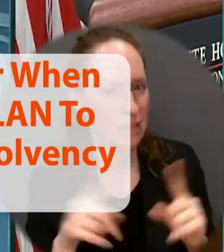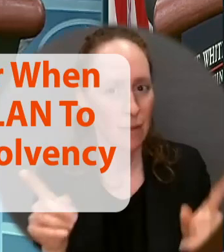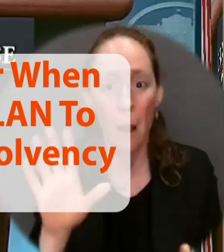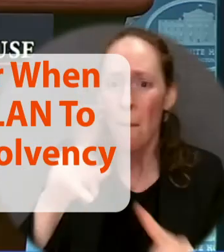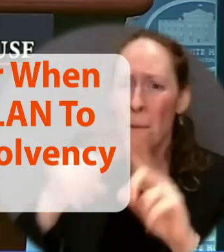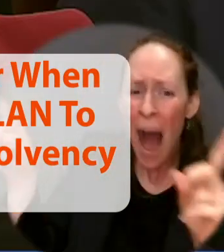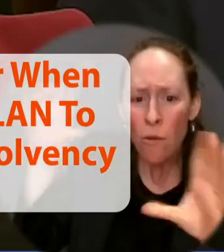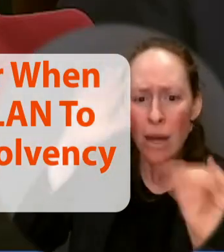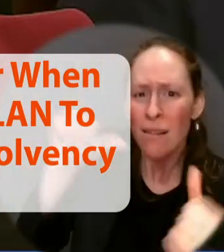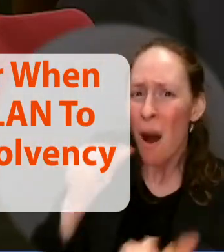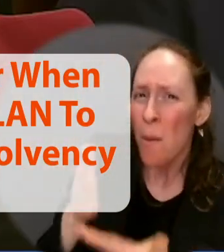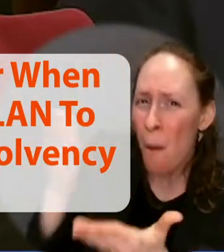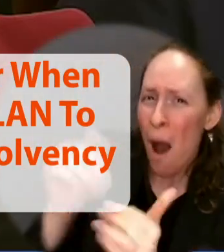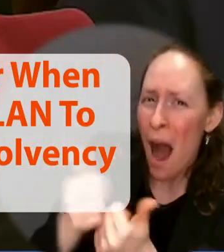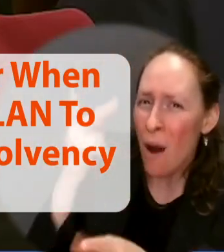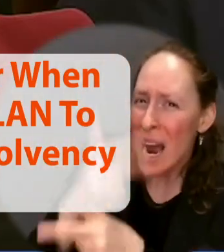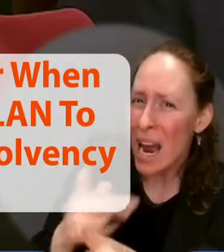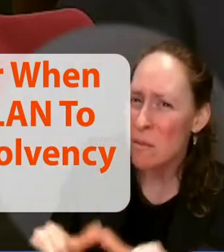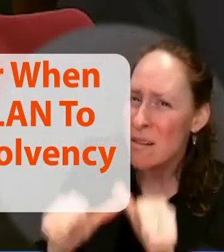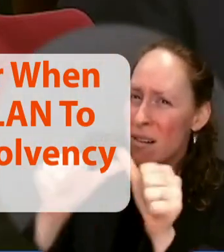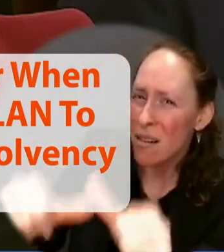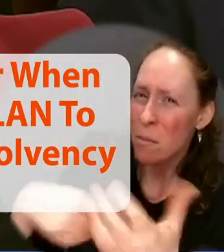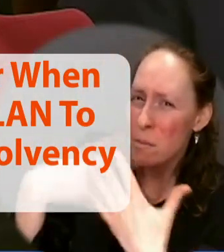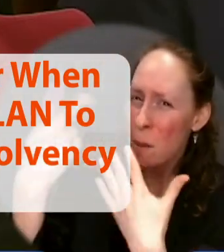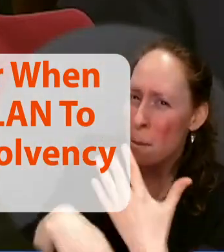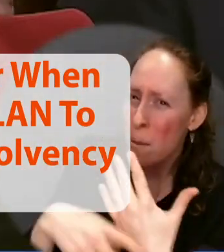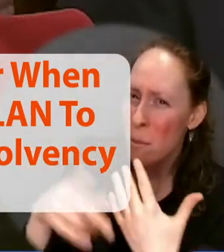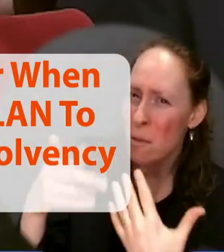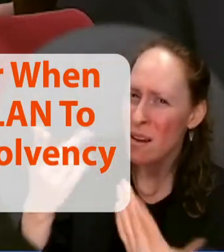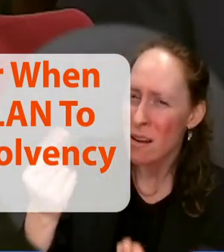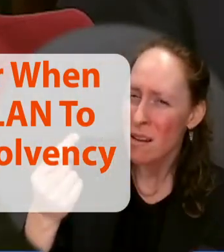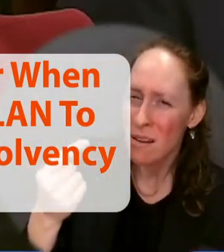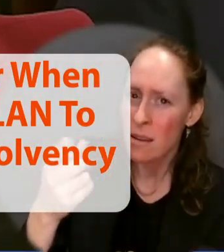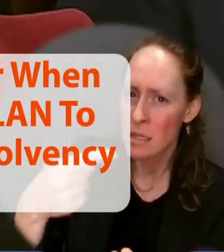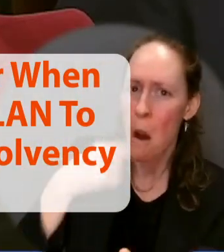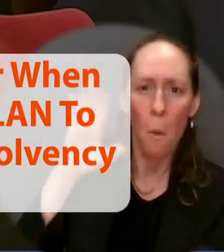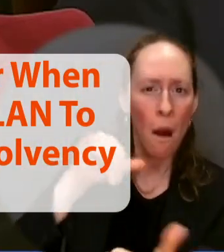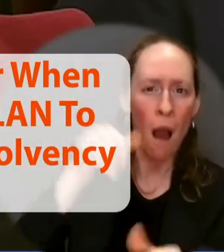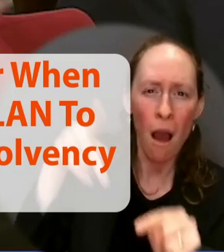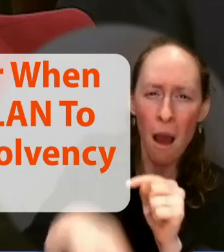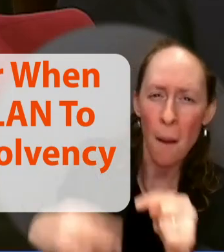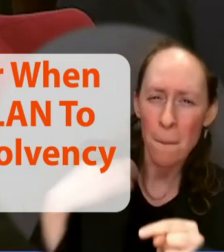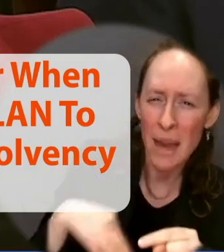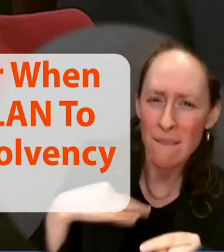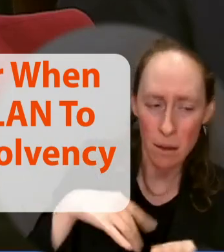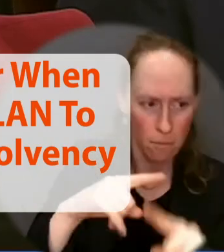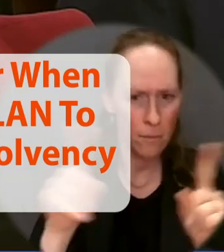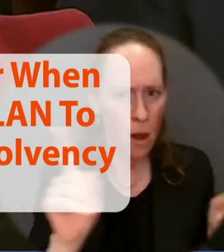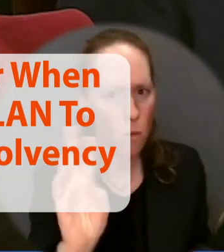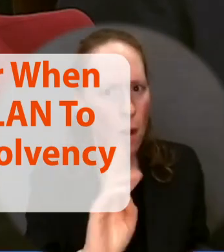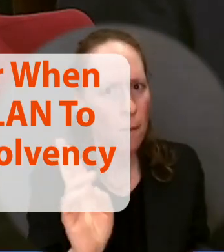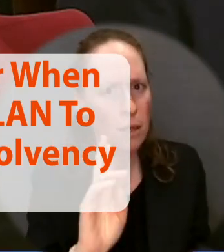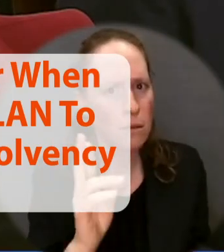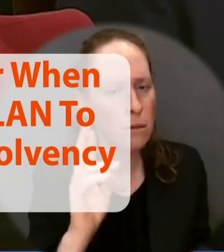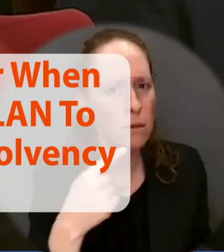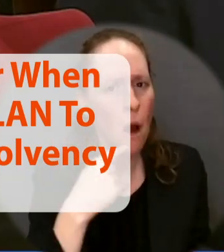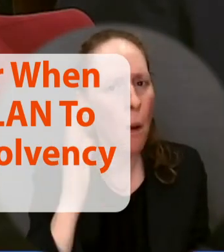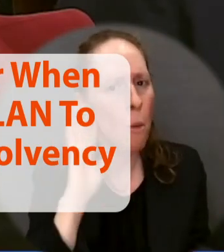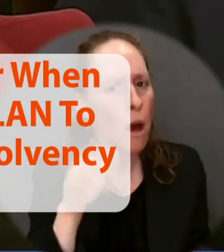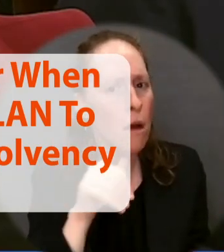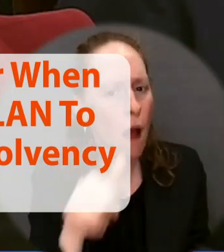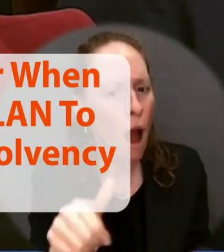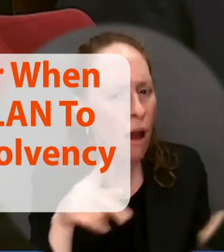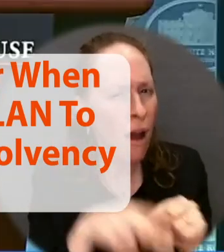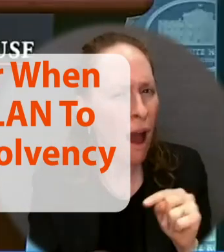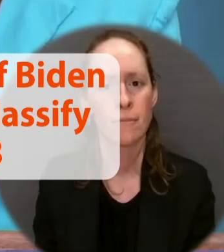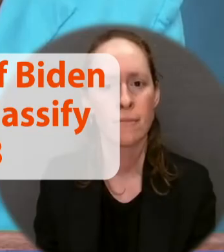He's not making a proposal here to extend the solvency of Social Security. He's proposing not to accept any benefit cuts, but the Republican leaders say they're not proposing benefit cuts.